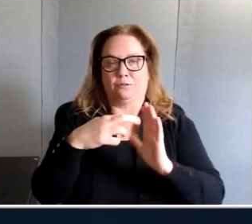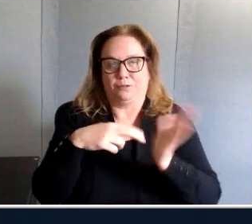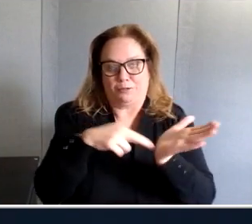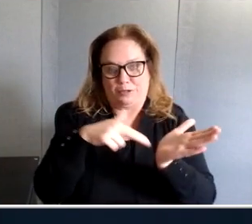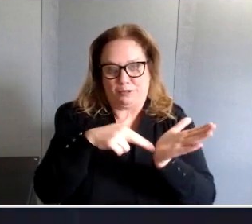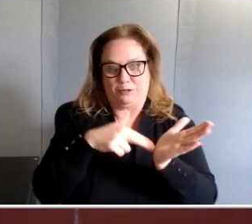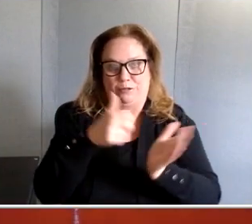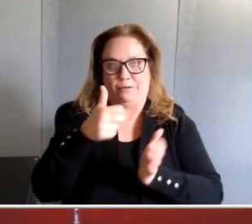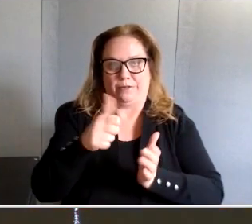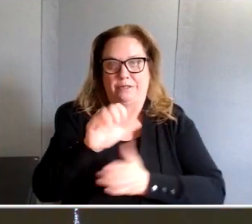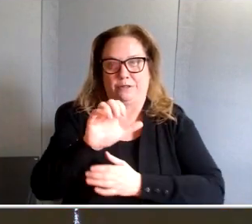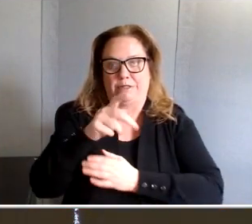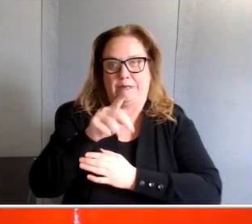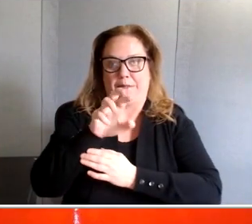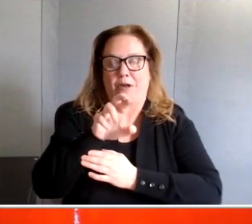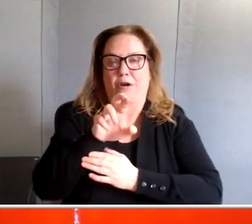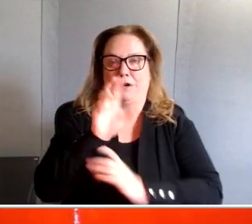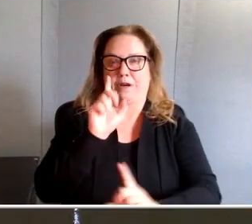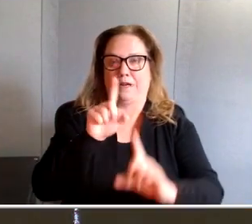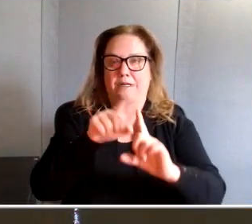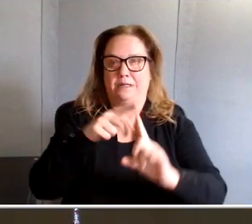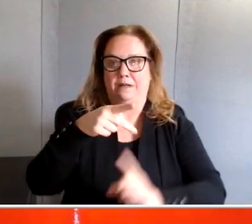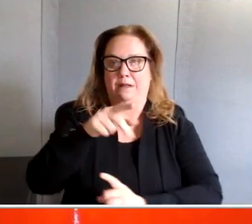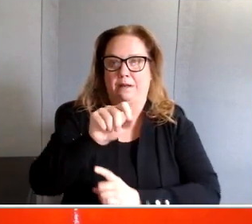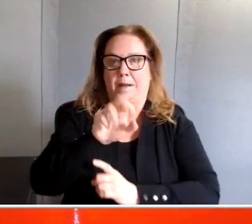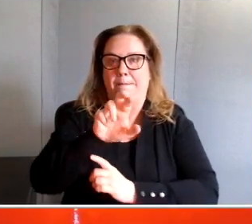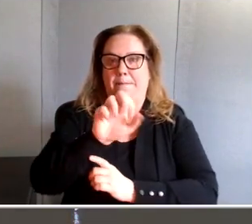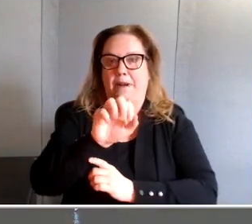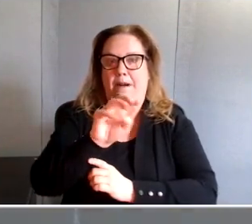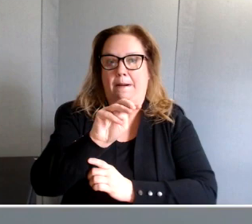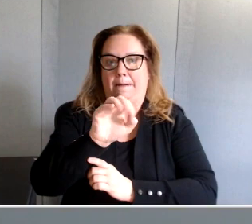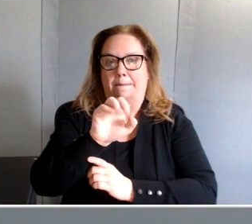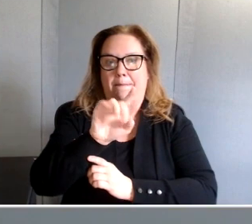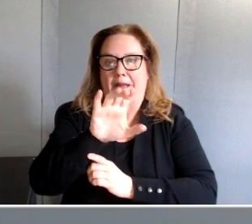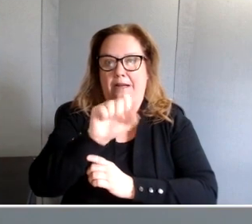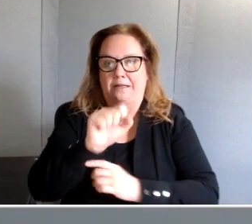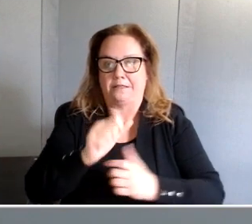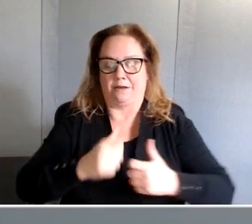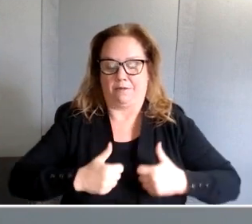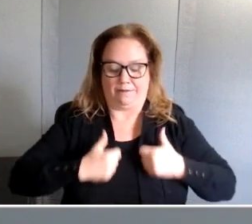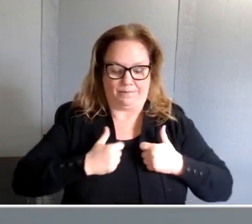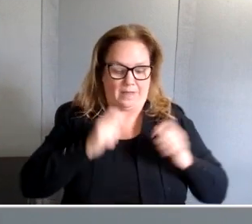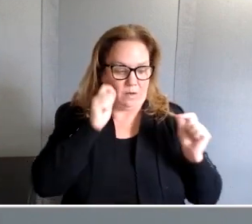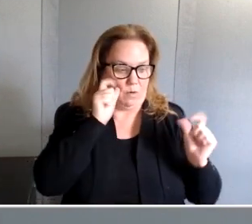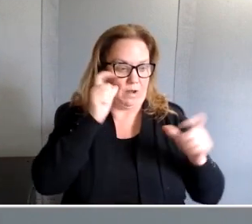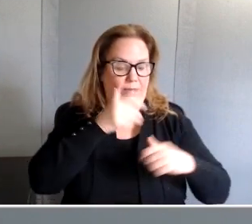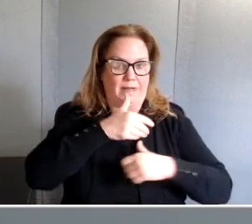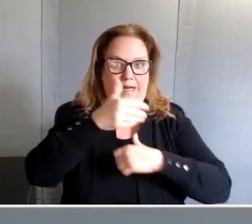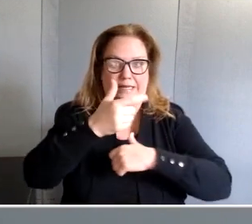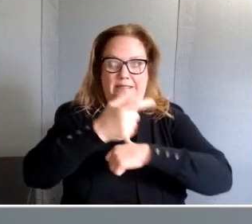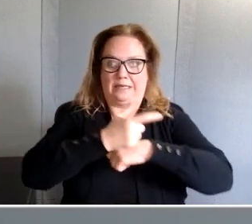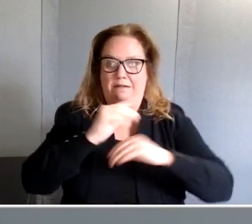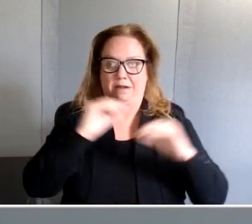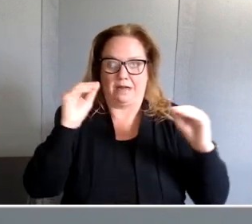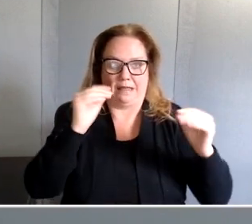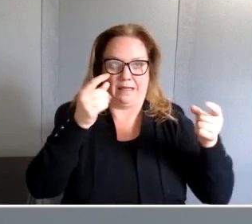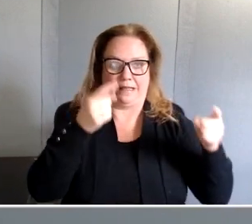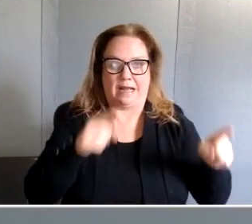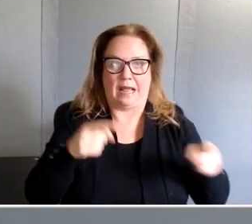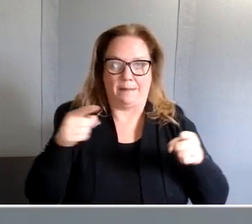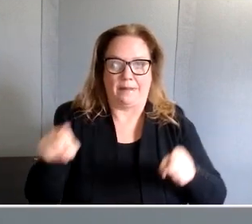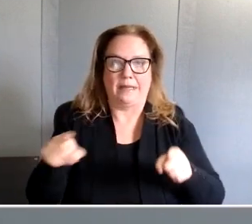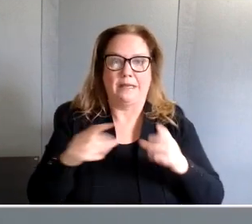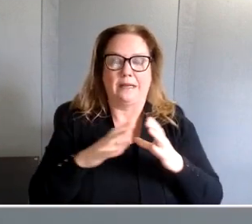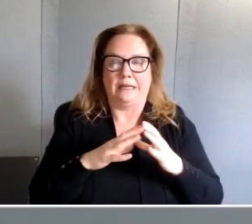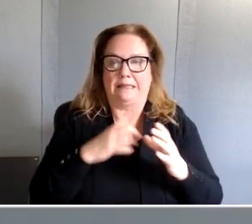performed CPR until paramedics arrived. And I woke up the next day not knowing anything that had happened. And they